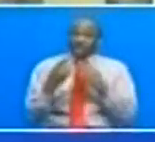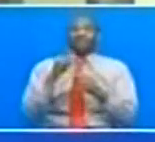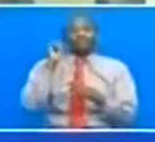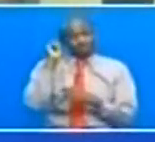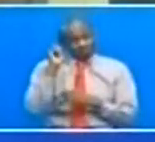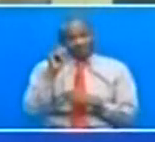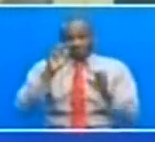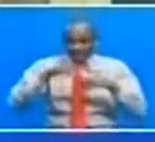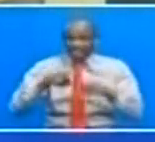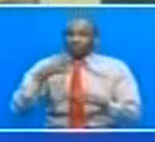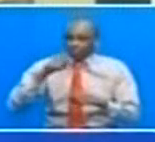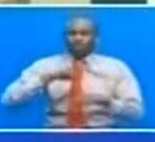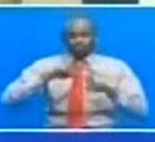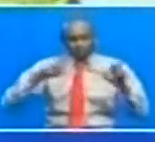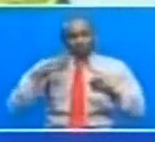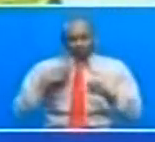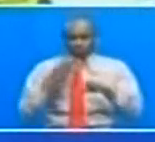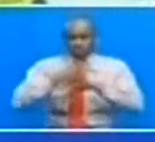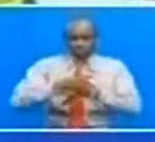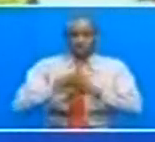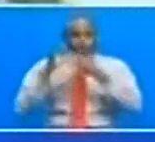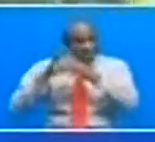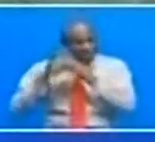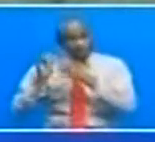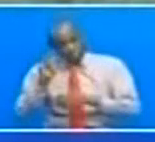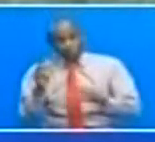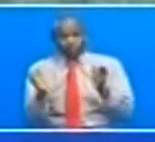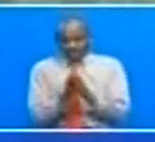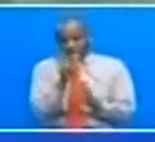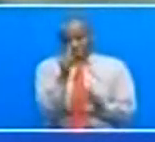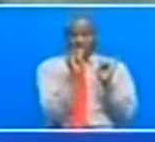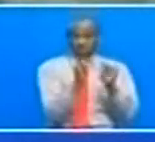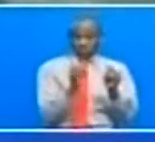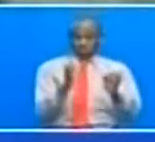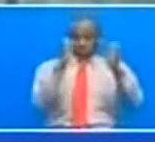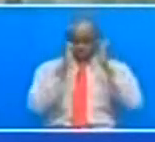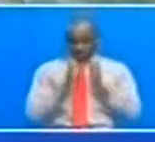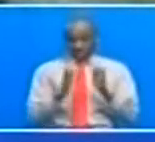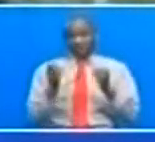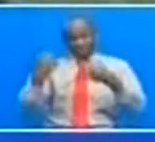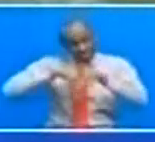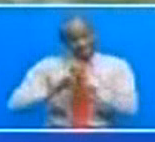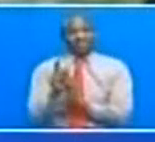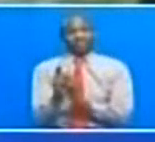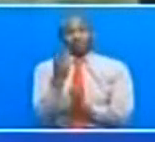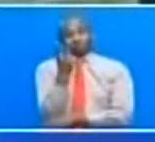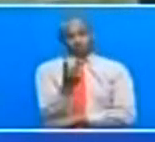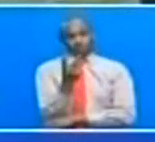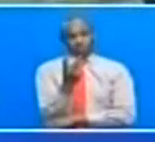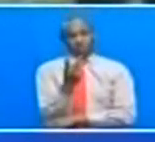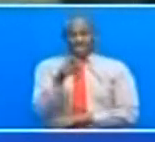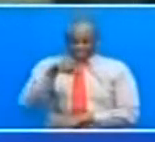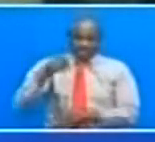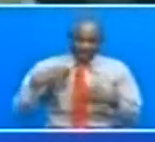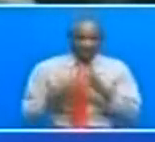the improved kienyeji, a crossbreed of a traditional breed and a broiler, which is both a broiler and a layer. The latter